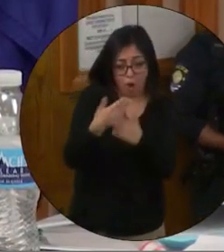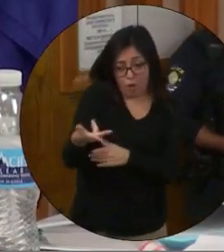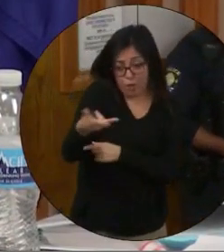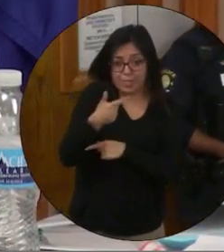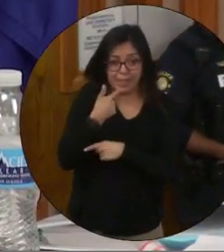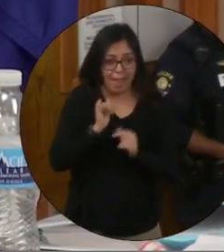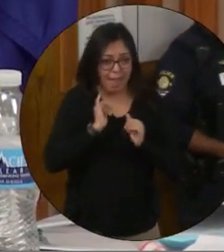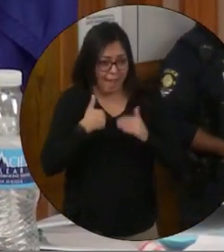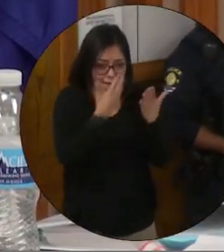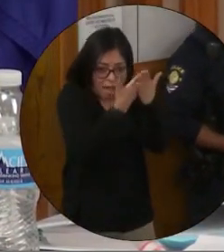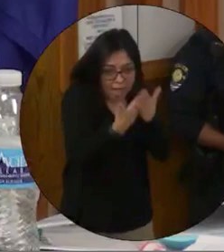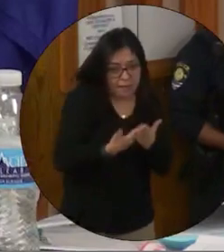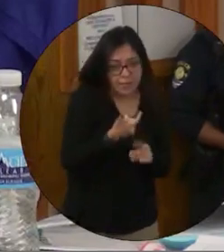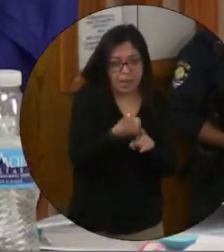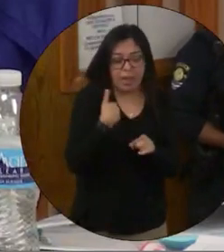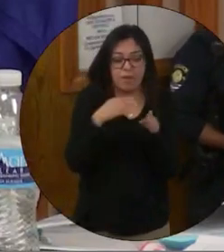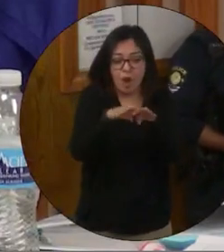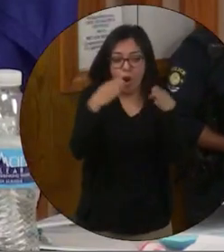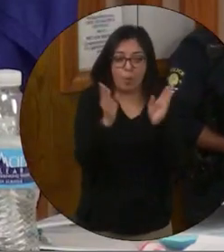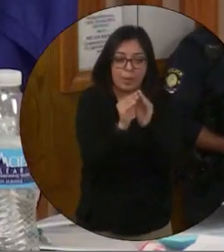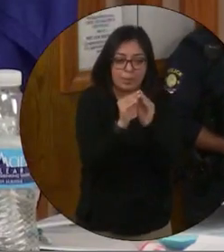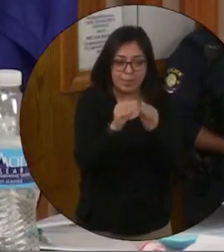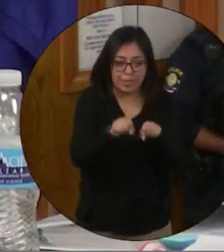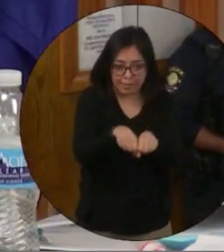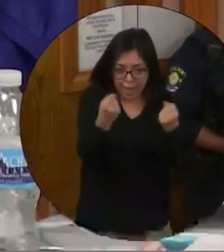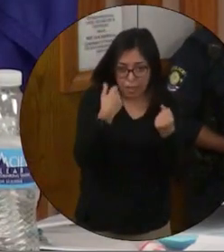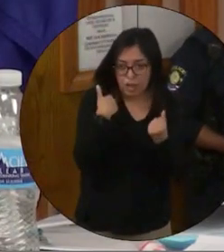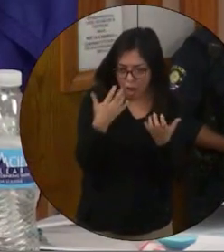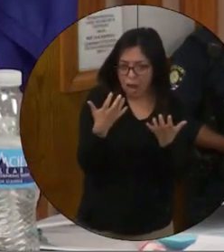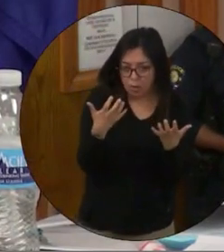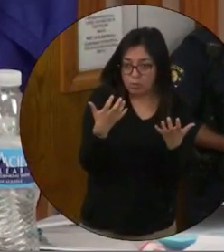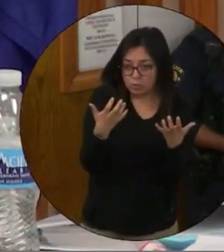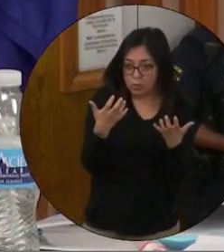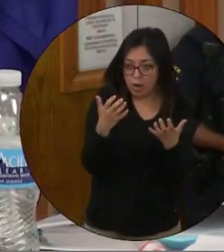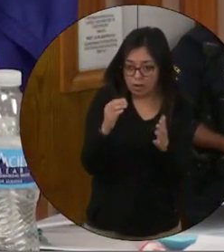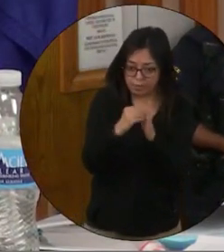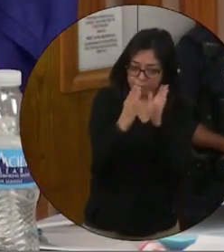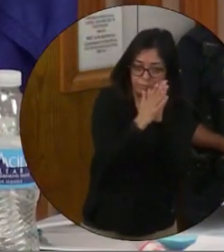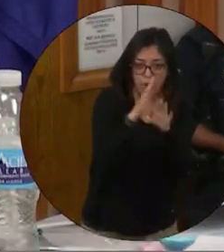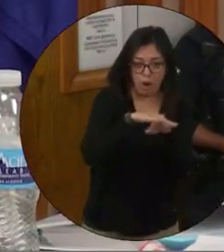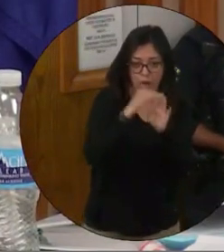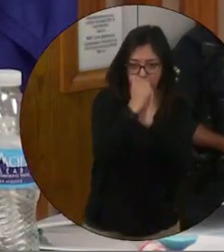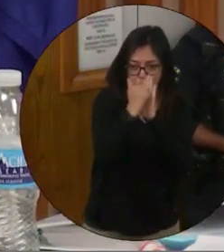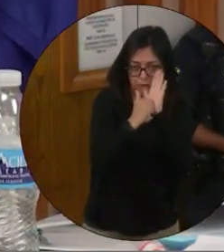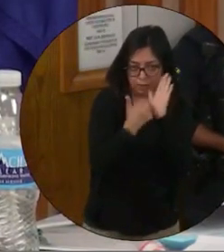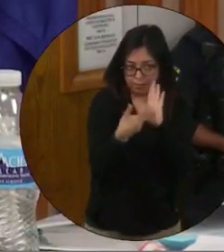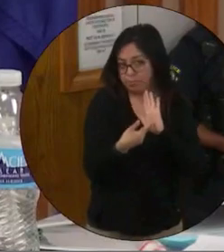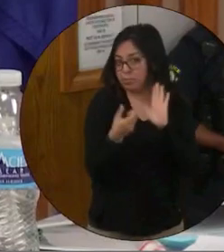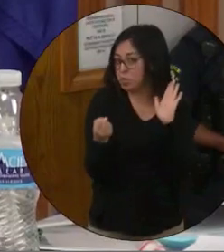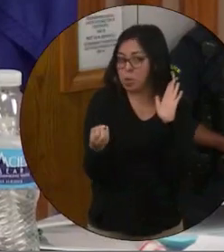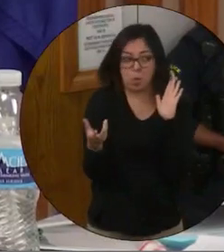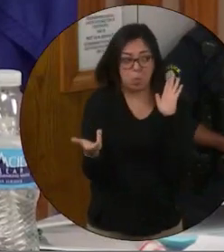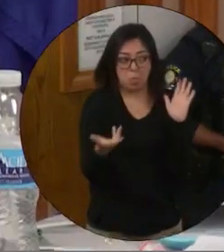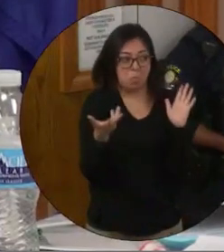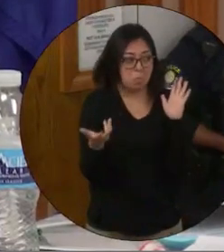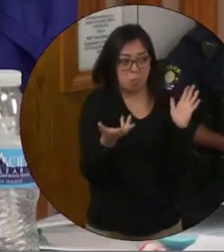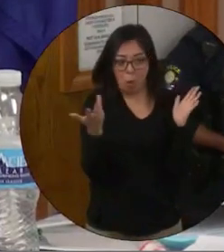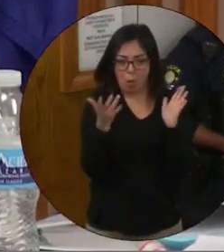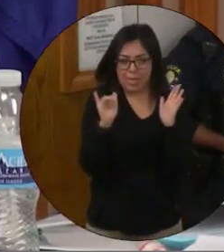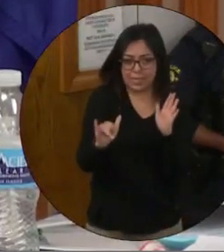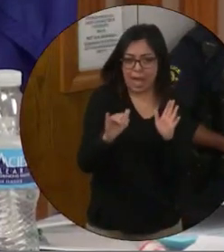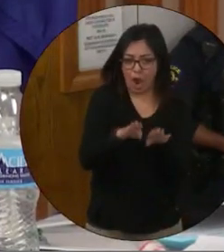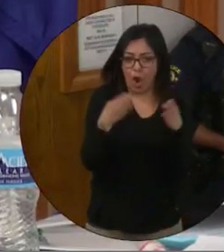I have evidence that there's been an open meeting law violation, and I'd like to place this on the agenda. So what's that open meeting